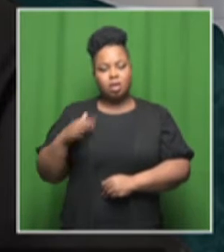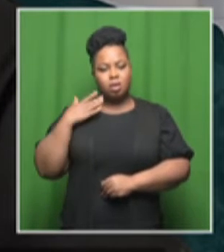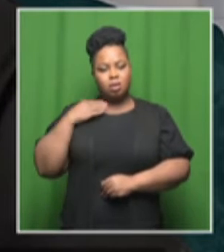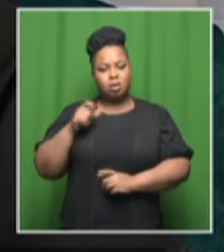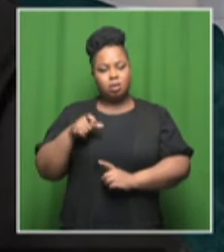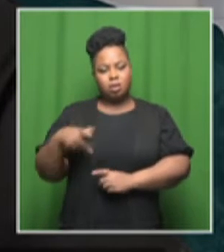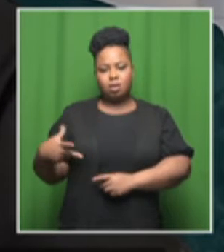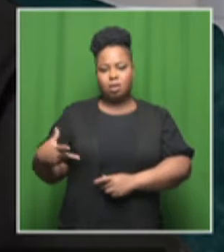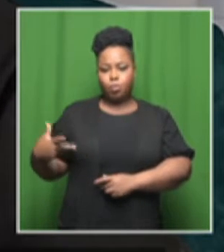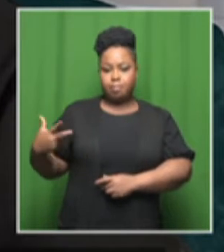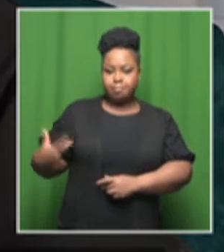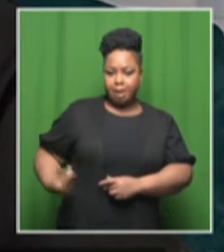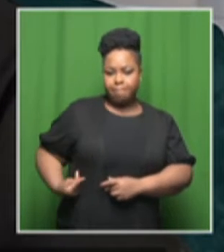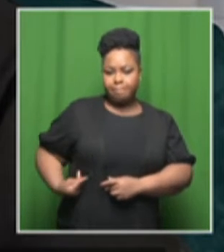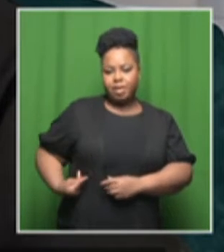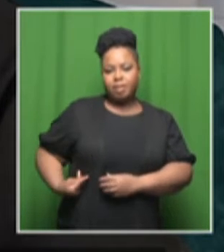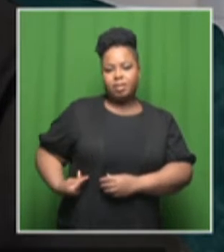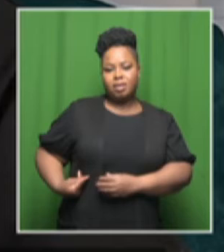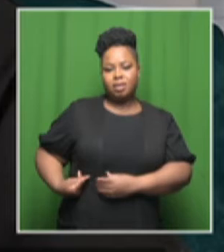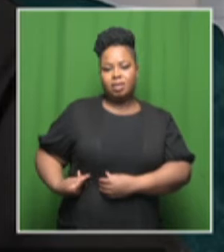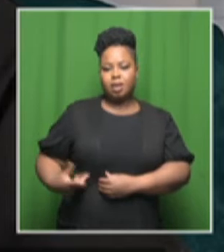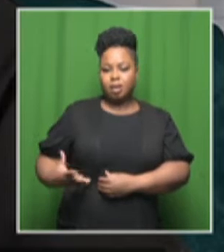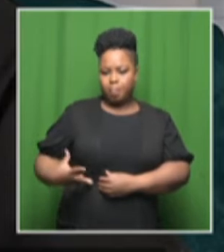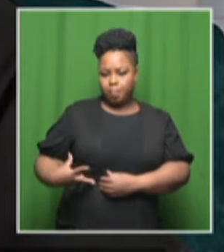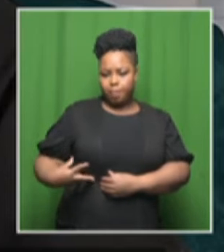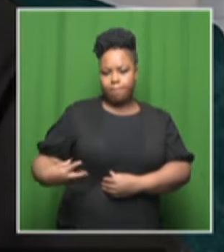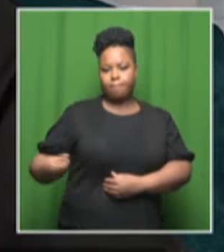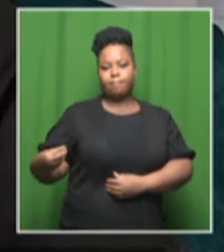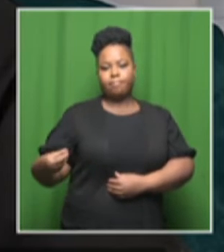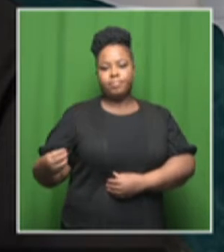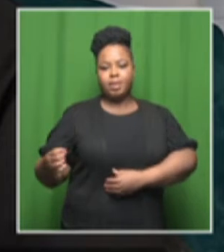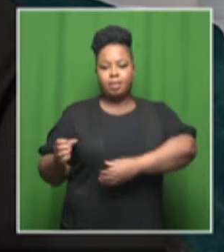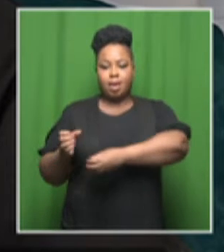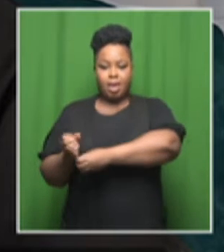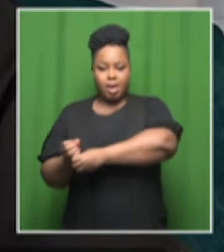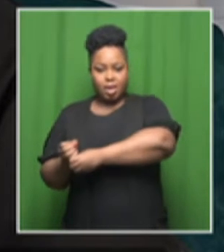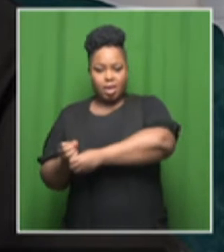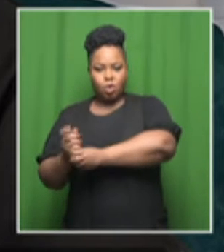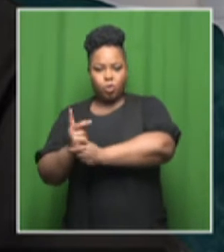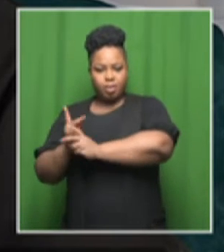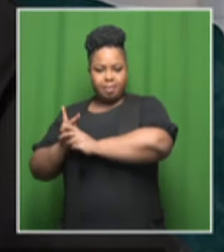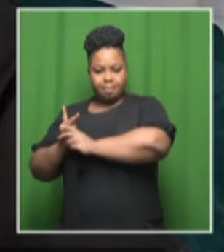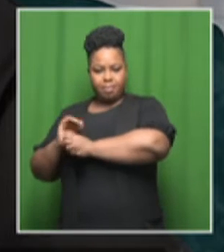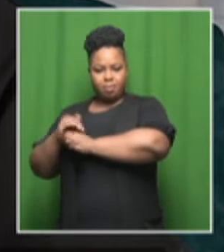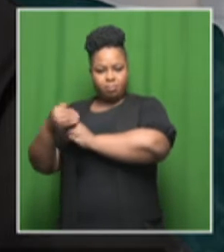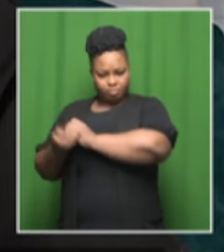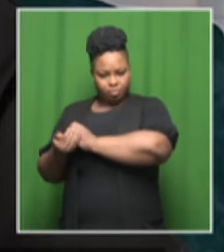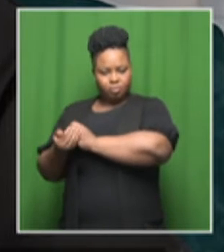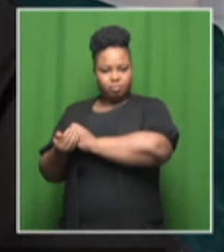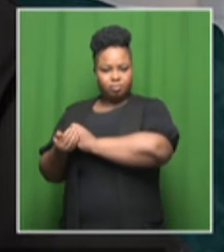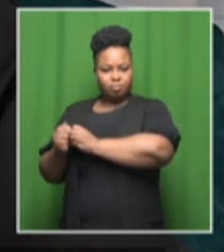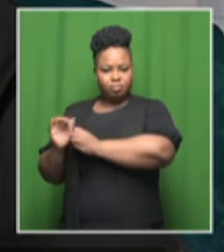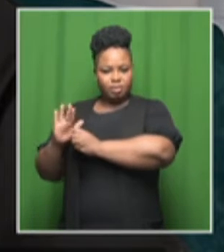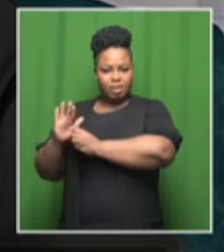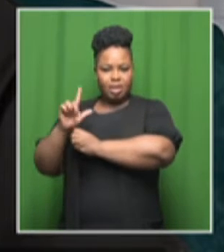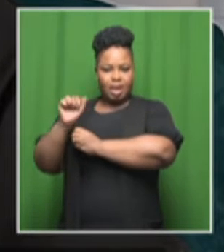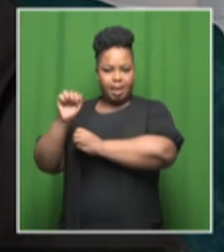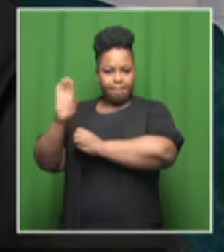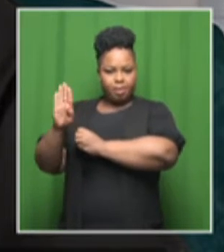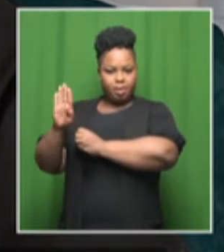and given normally by an anaesthetist, and then the eggs are frozen in the